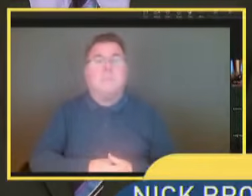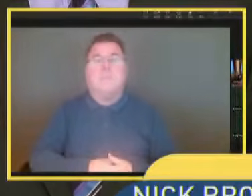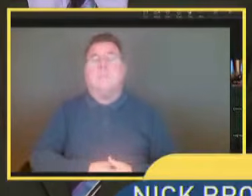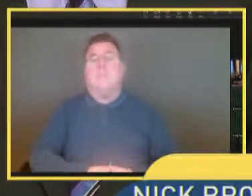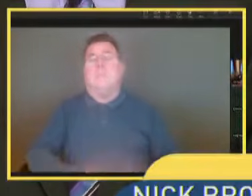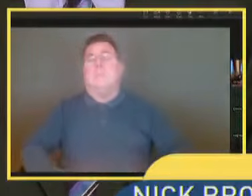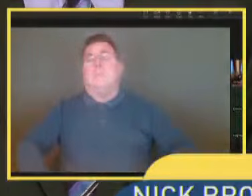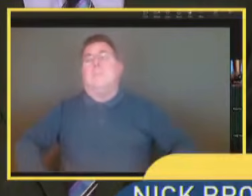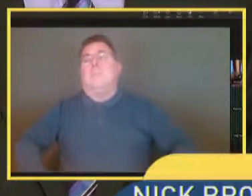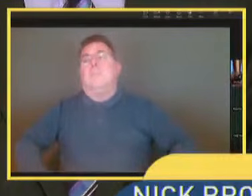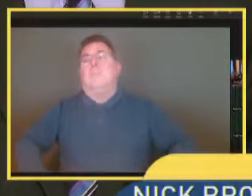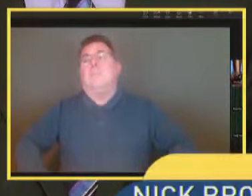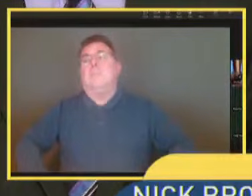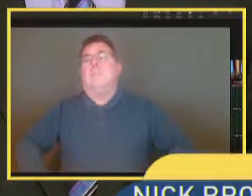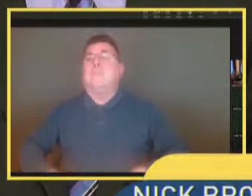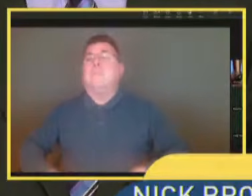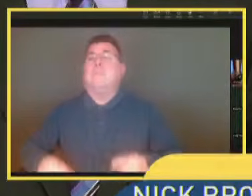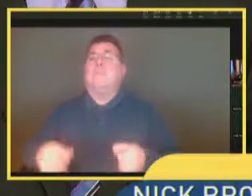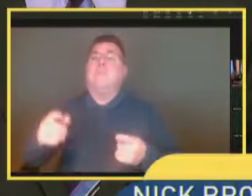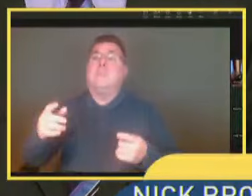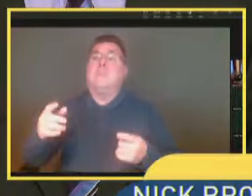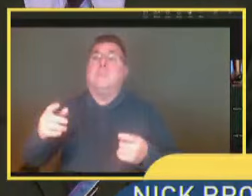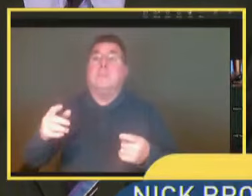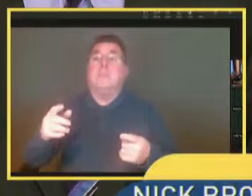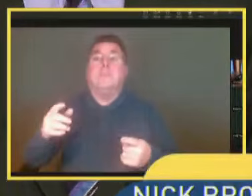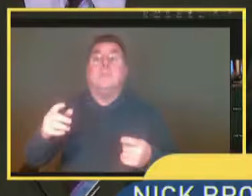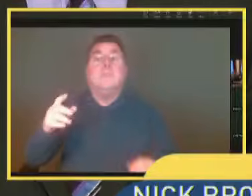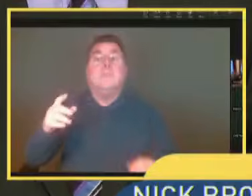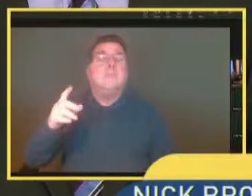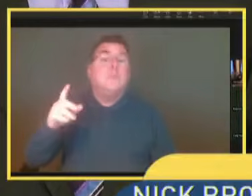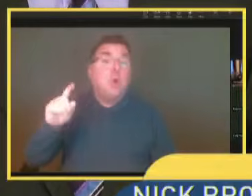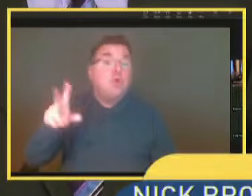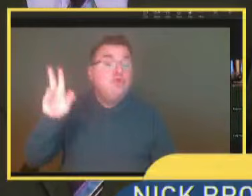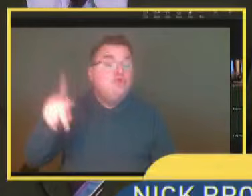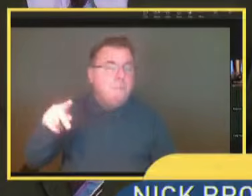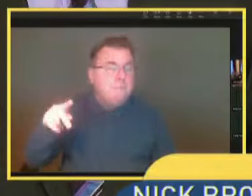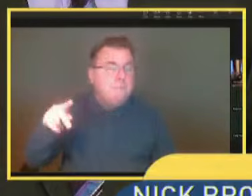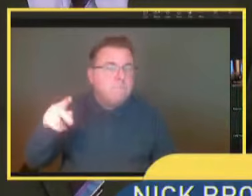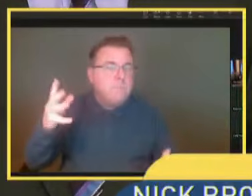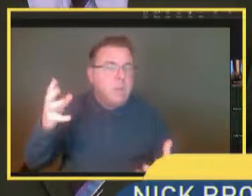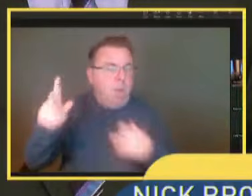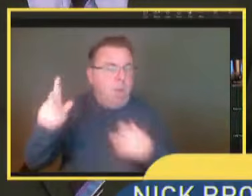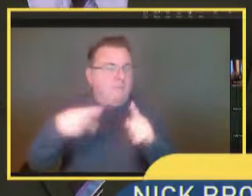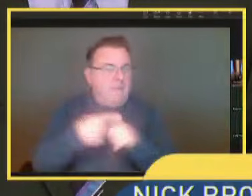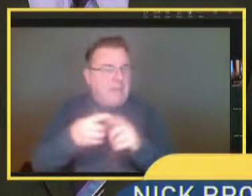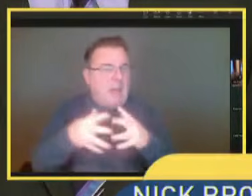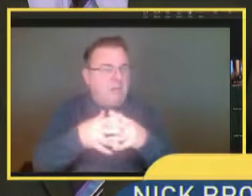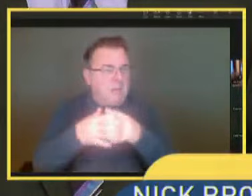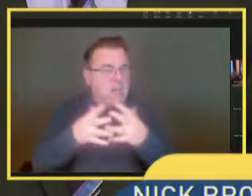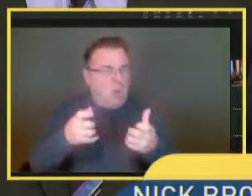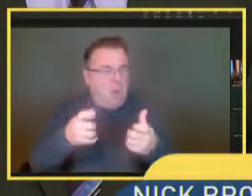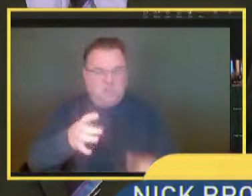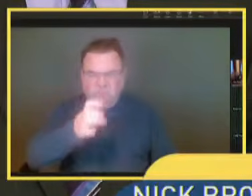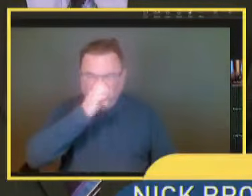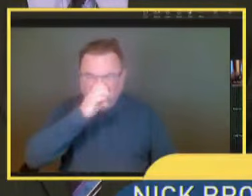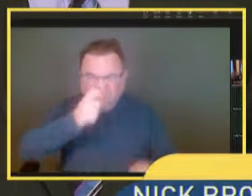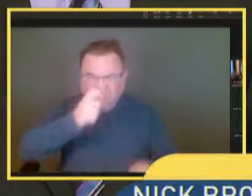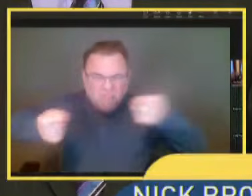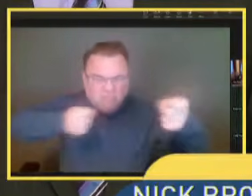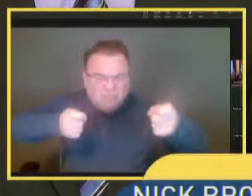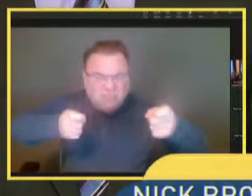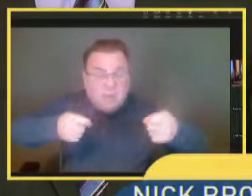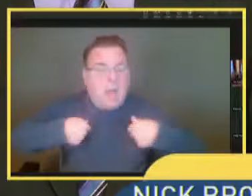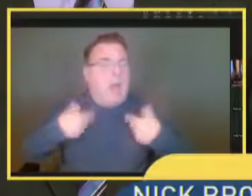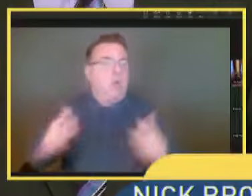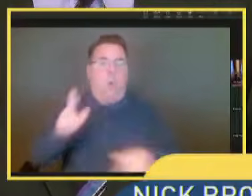the authoritarian America that Donald Trump wants. Indeed, I think it is exactly what he wants. But I do not believe